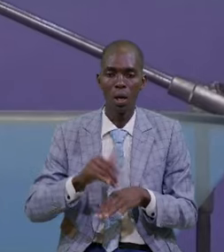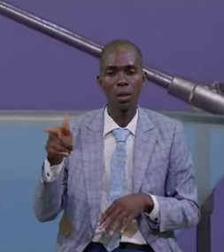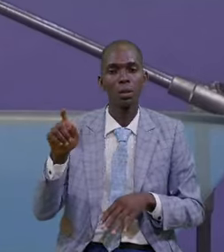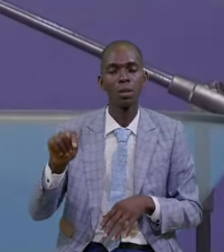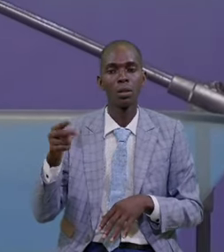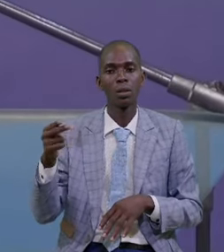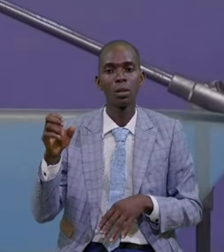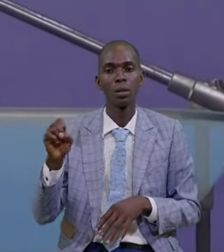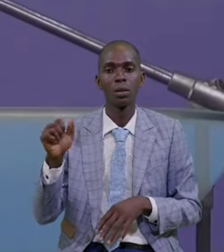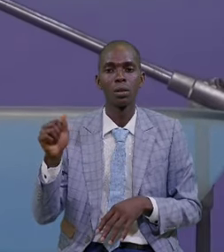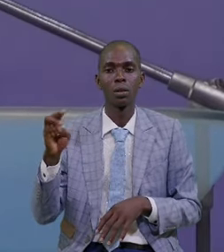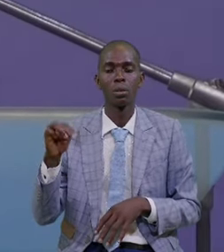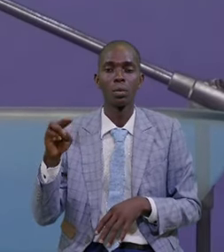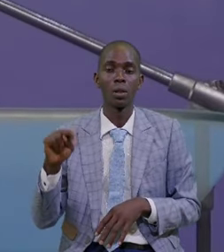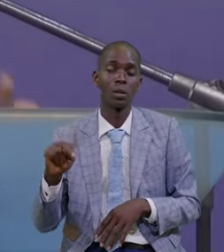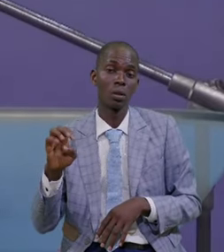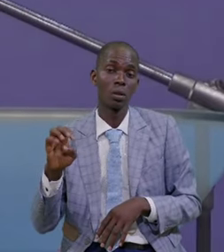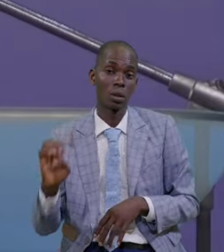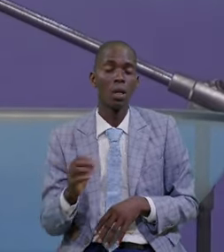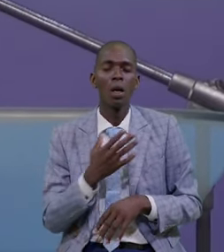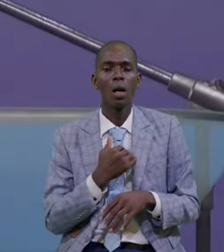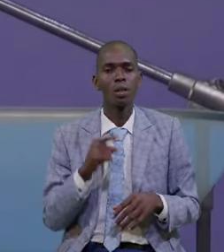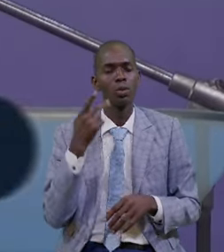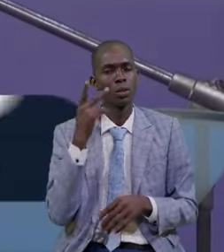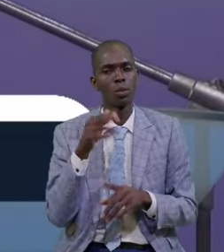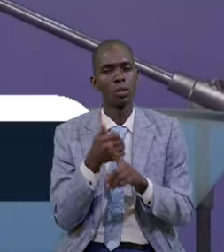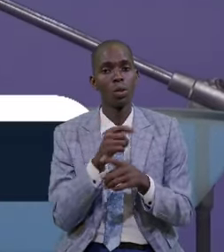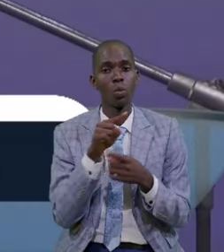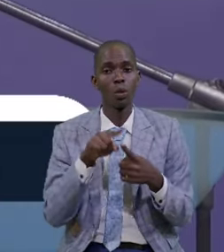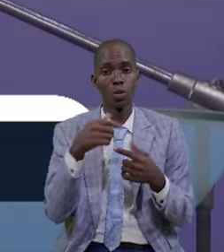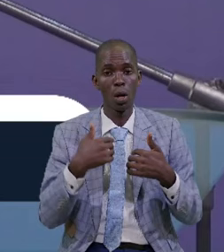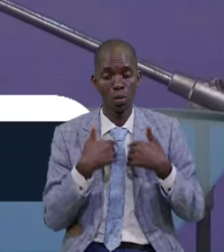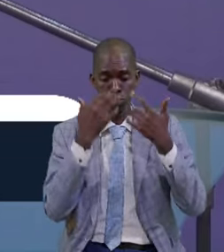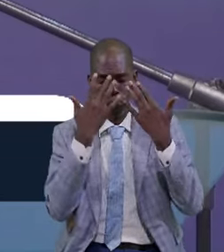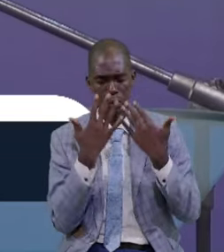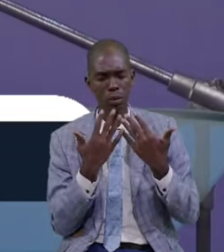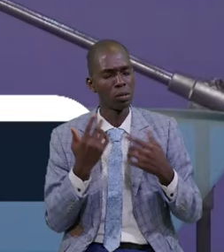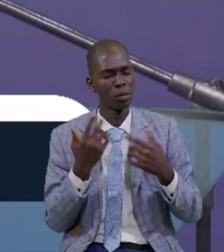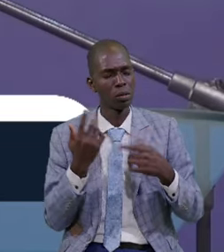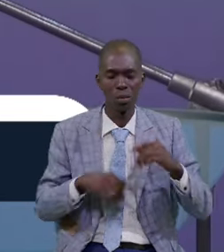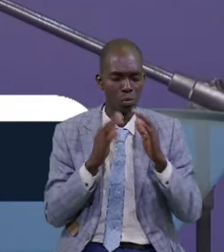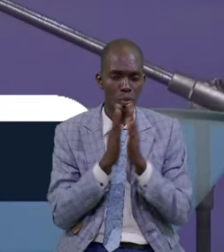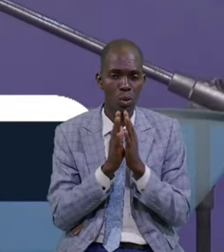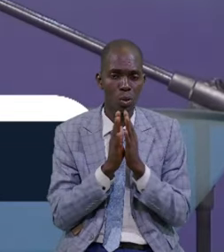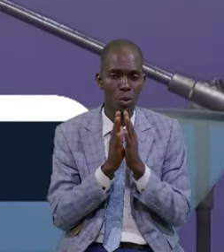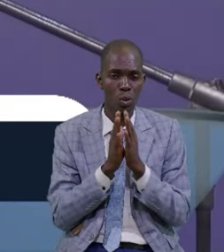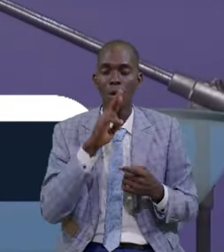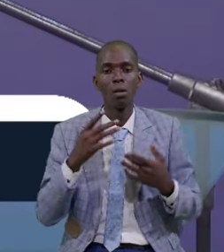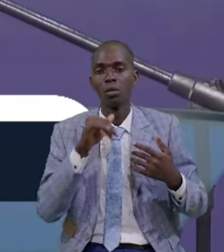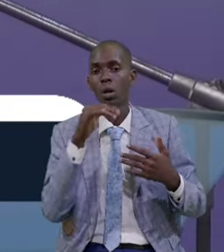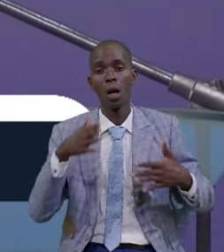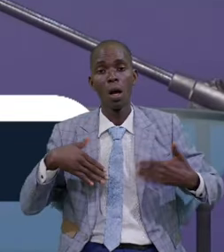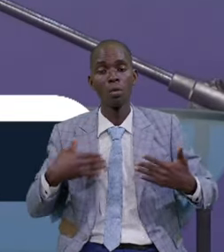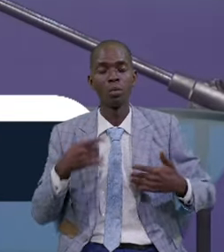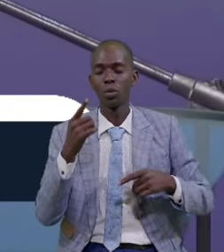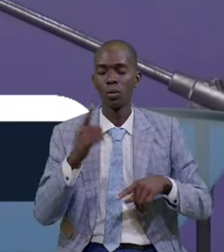yourself, when you have sorrow, you cannot pray. When you are sad, you cannot pray. If you are